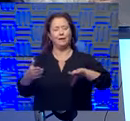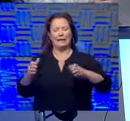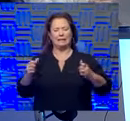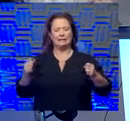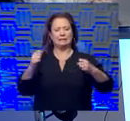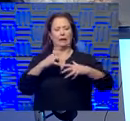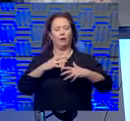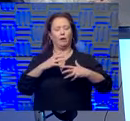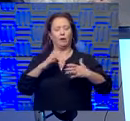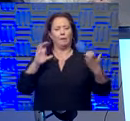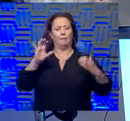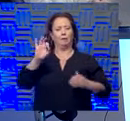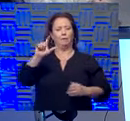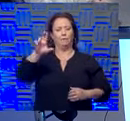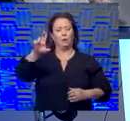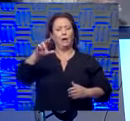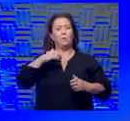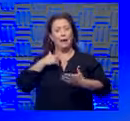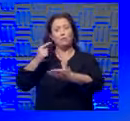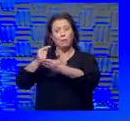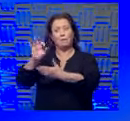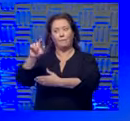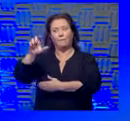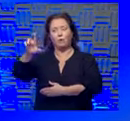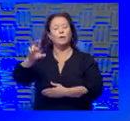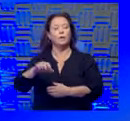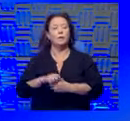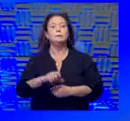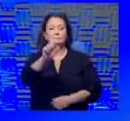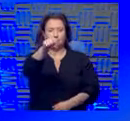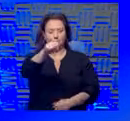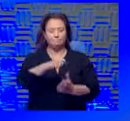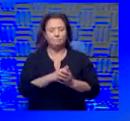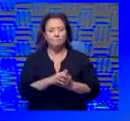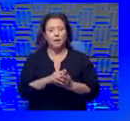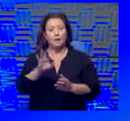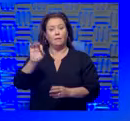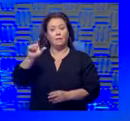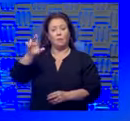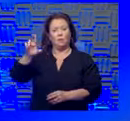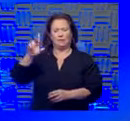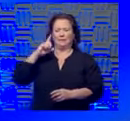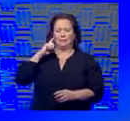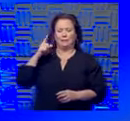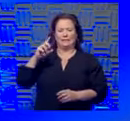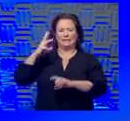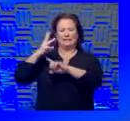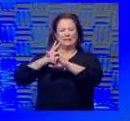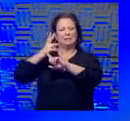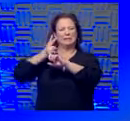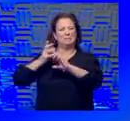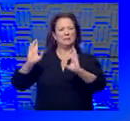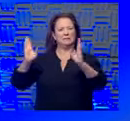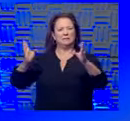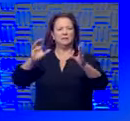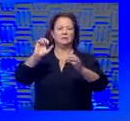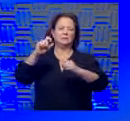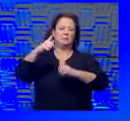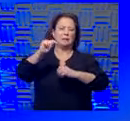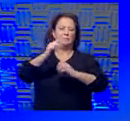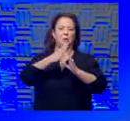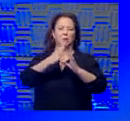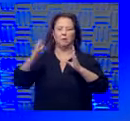We have treatment for influenza. Yeah, absolutely. And we have to understand influenza is, 6 or 7 months long? We'll say September to